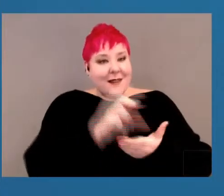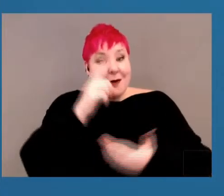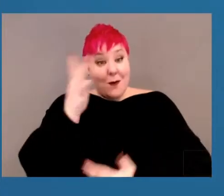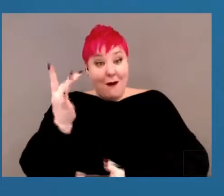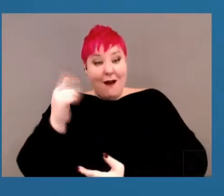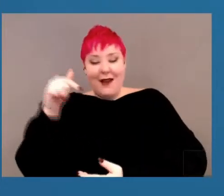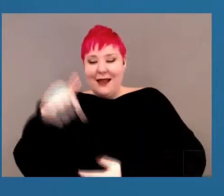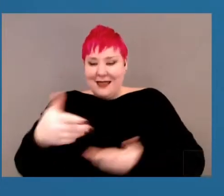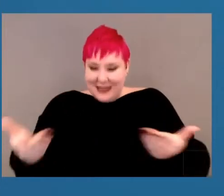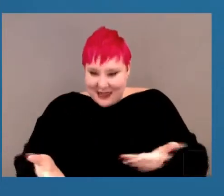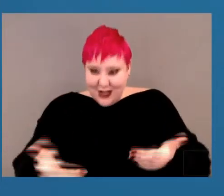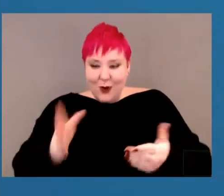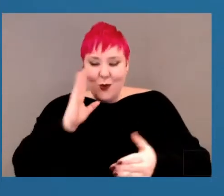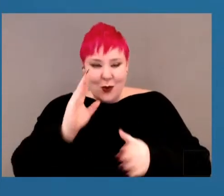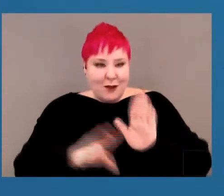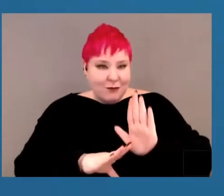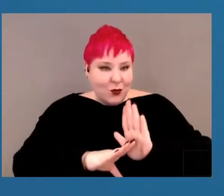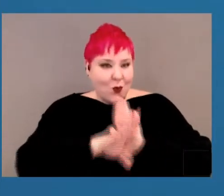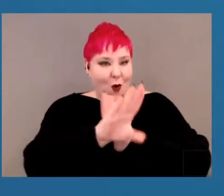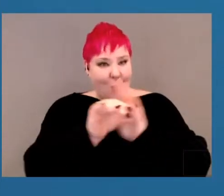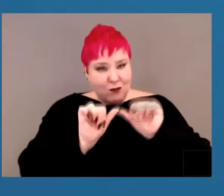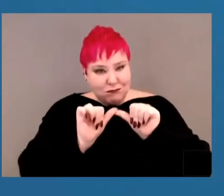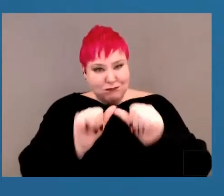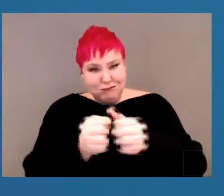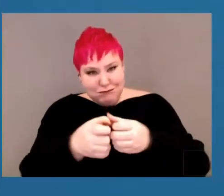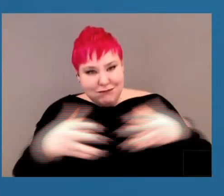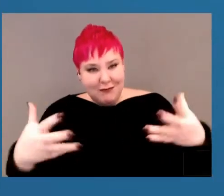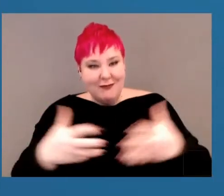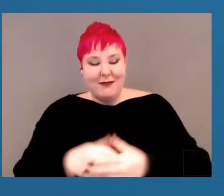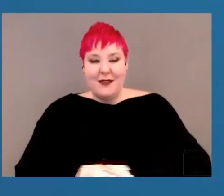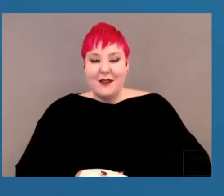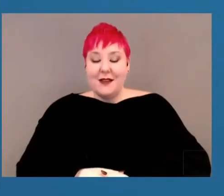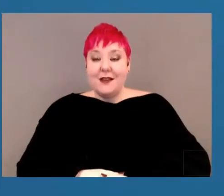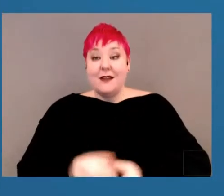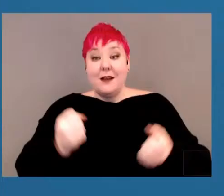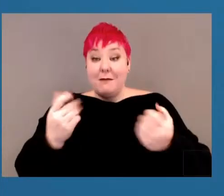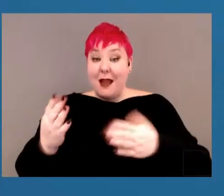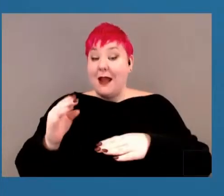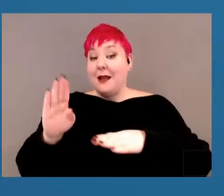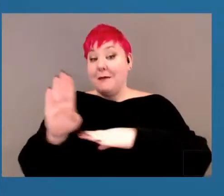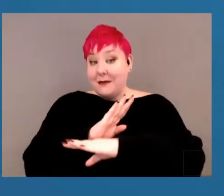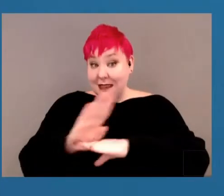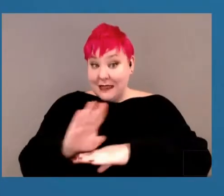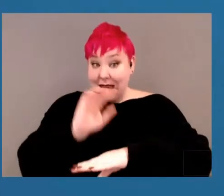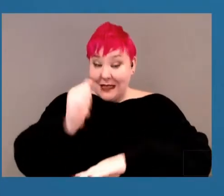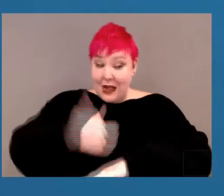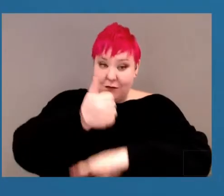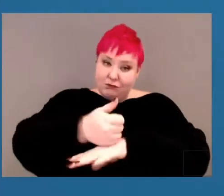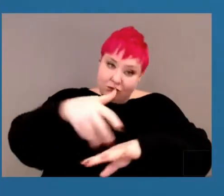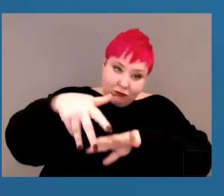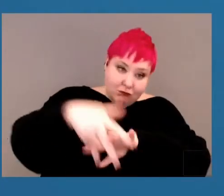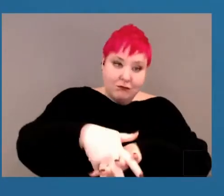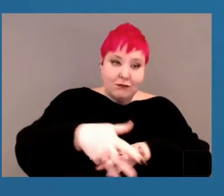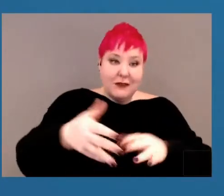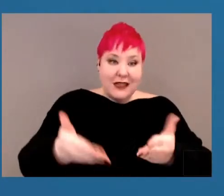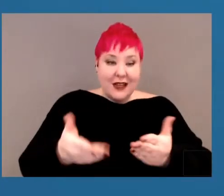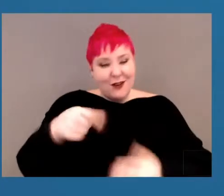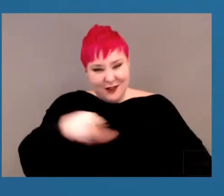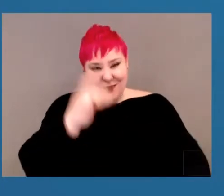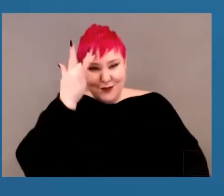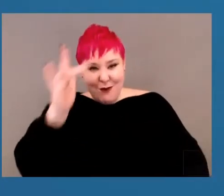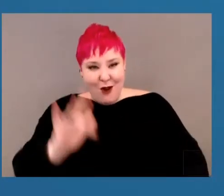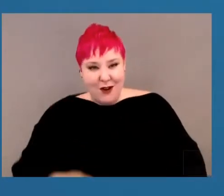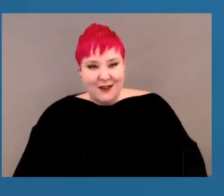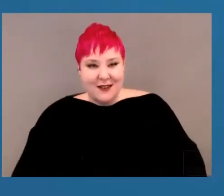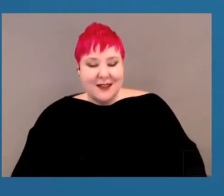growth. So for all the industry leaders who are putting down their stakes here, they're the smart ones, because they also know we have something that is very